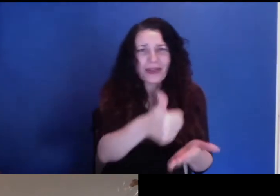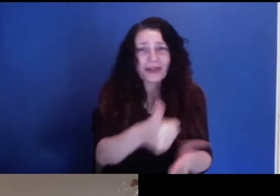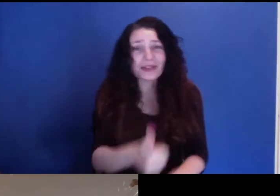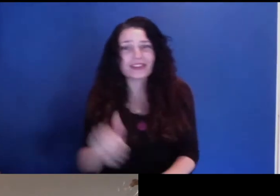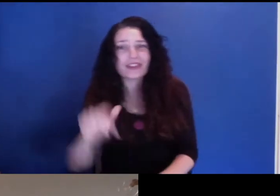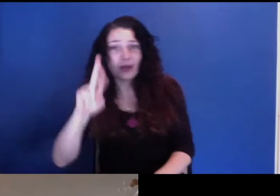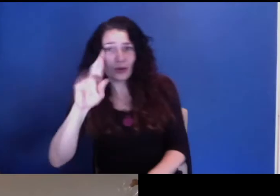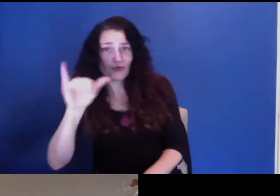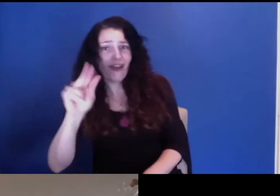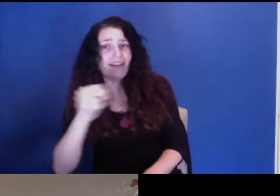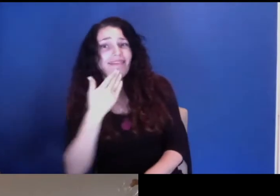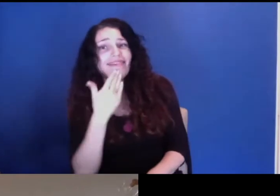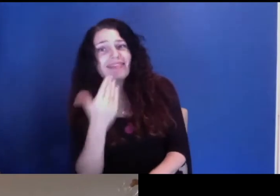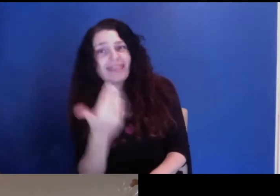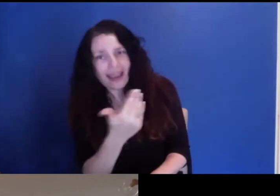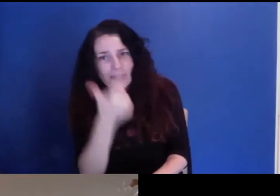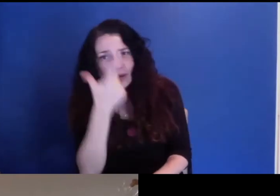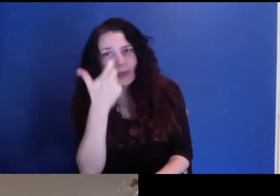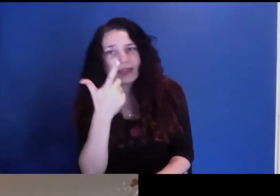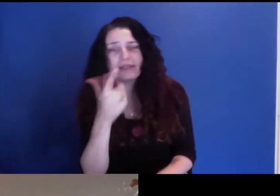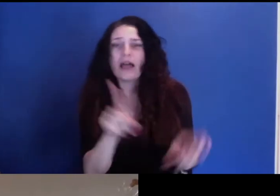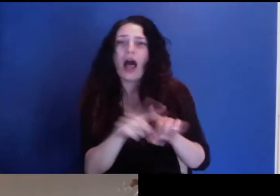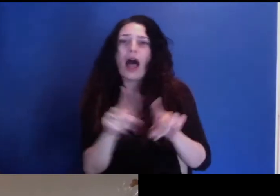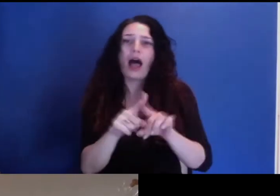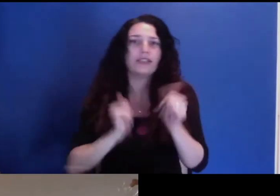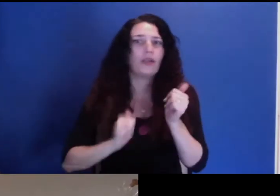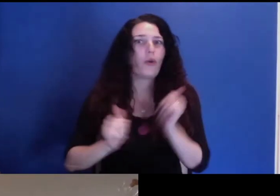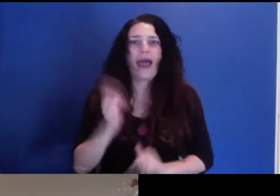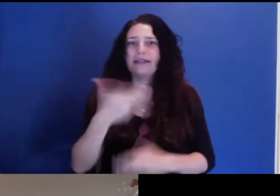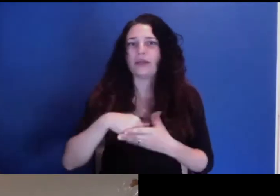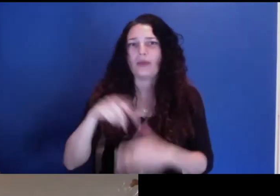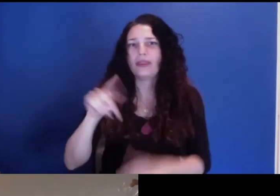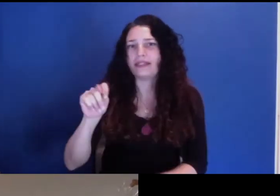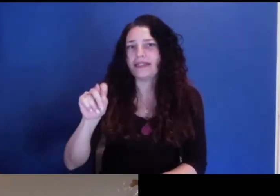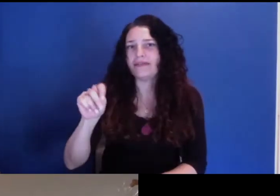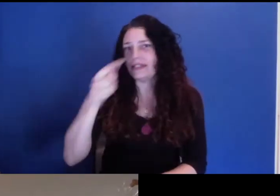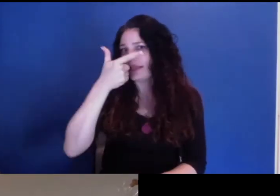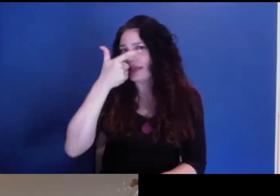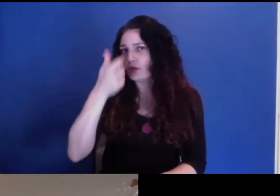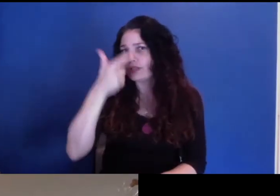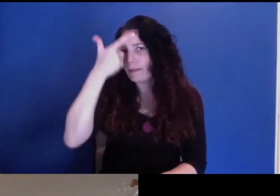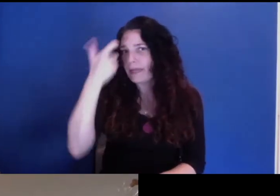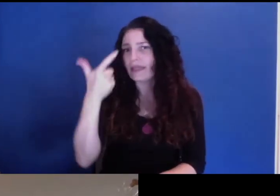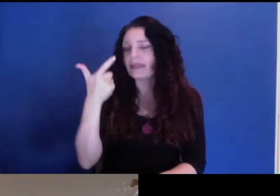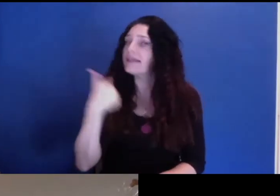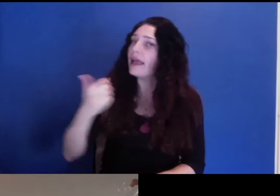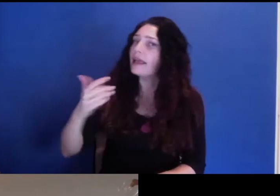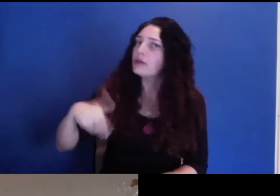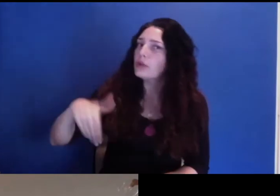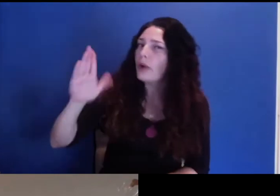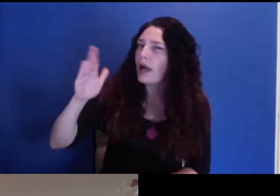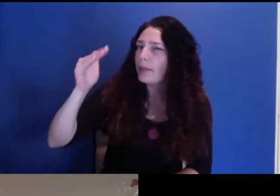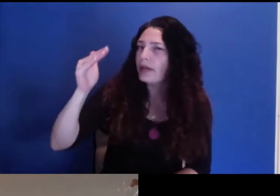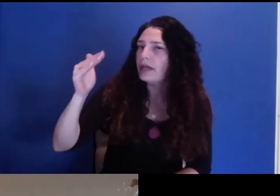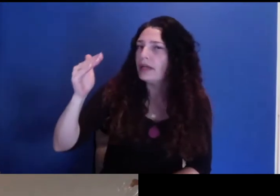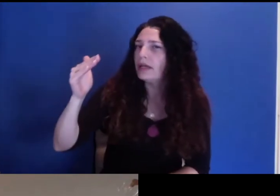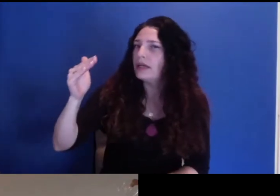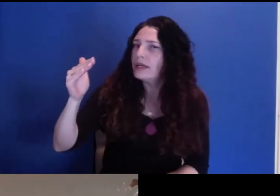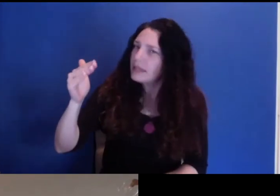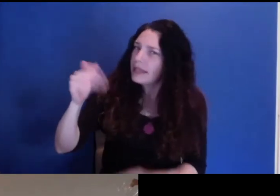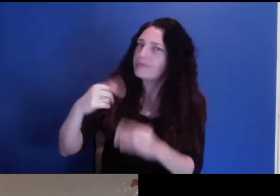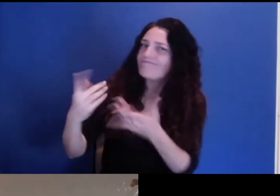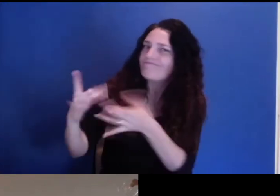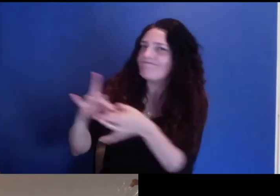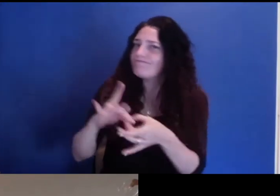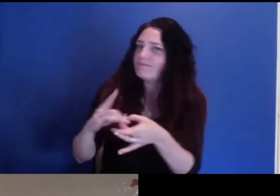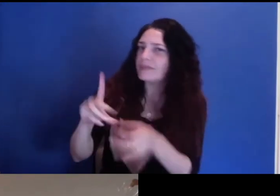adapting it for television was really interesting too, because I think that I had grown up a lot about my disability, and I'd kind of become woke to more things. And so I